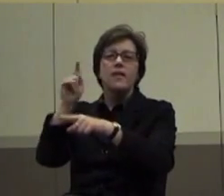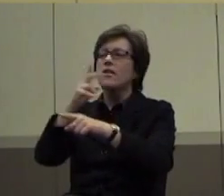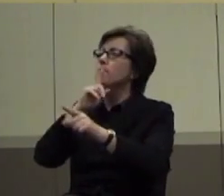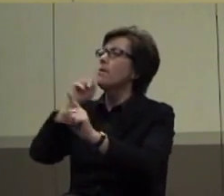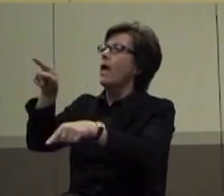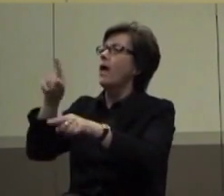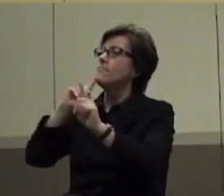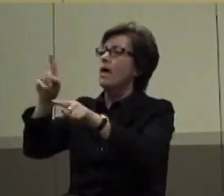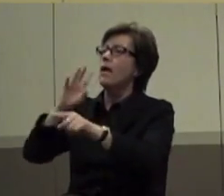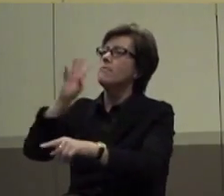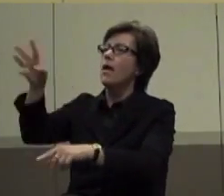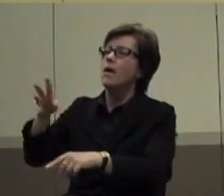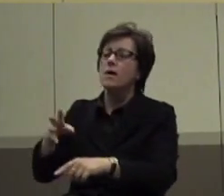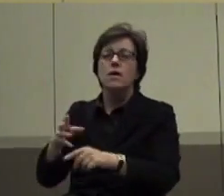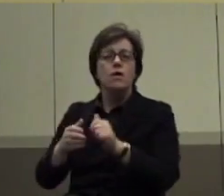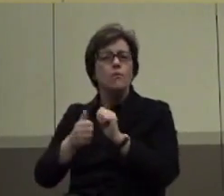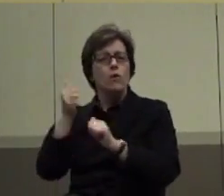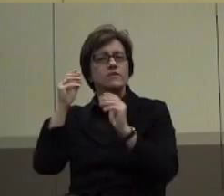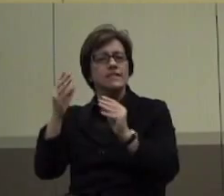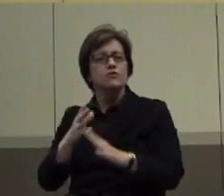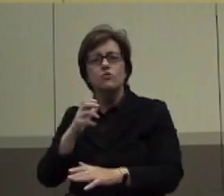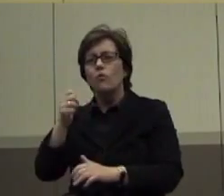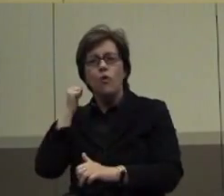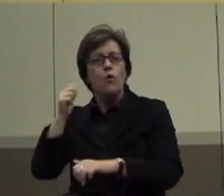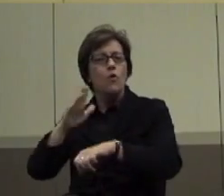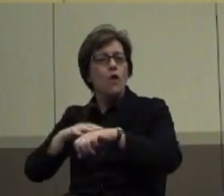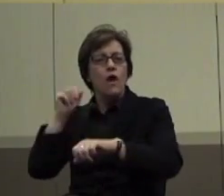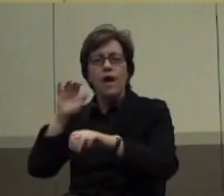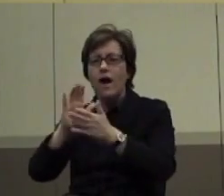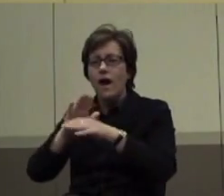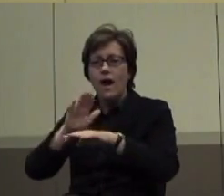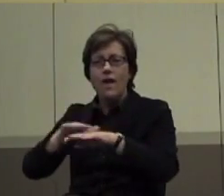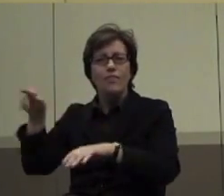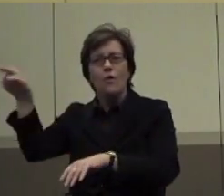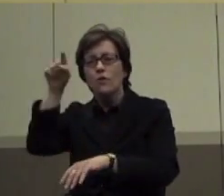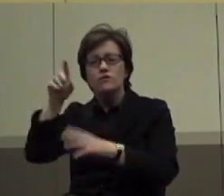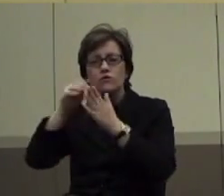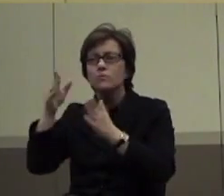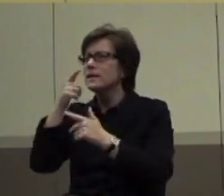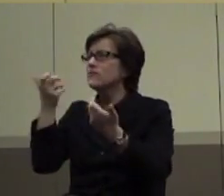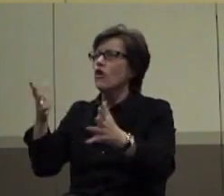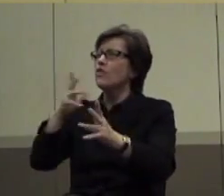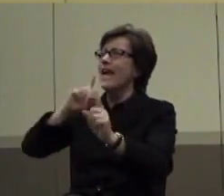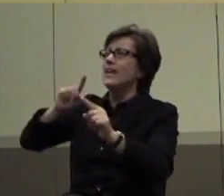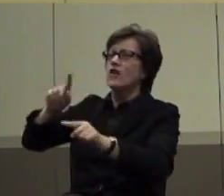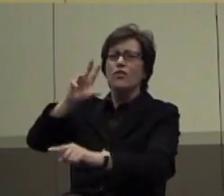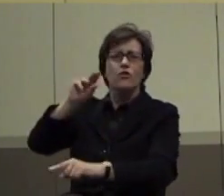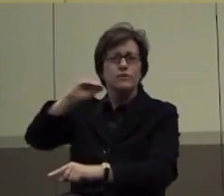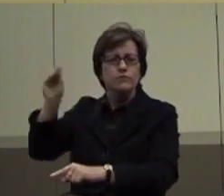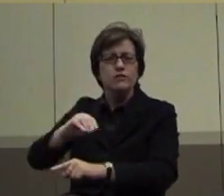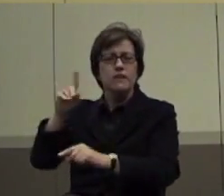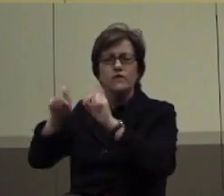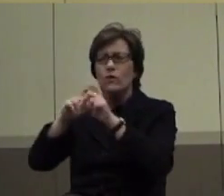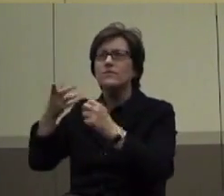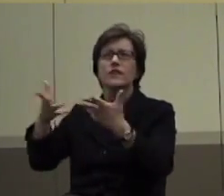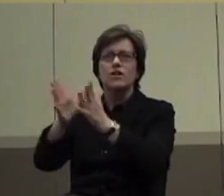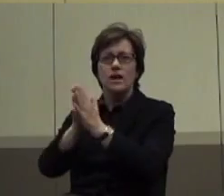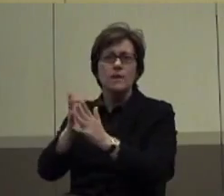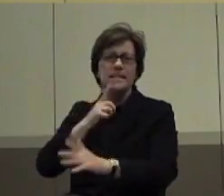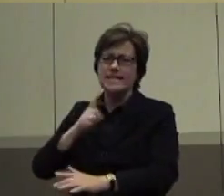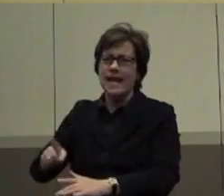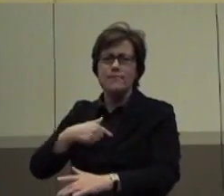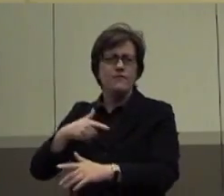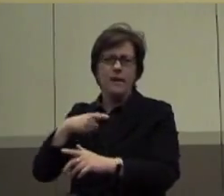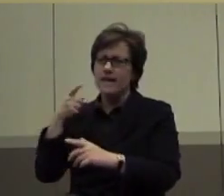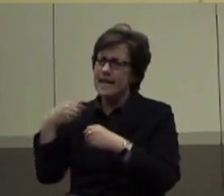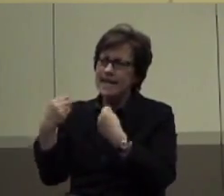Most teachers begin not calling on the Mary Beths because they're already answering 30% of the questions that get asked, so I'll be damned if I'm